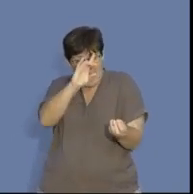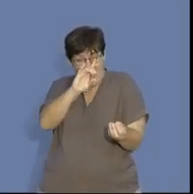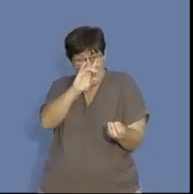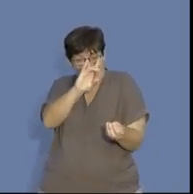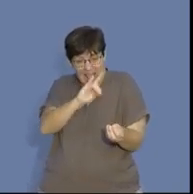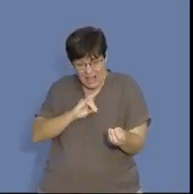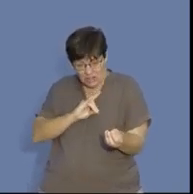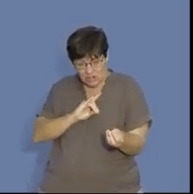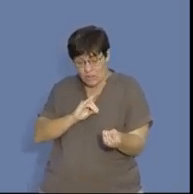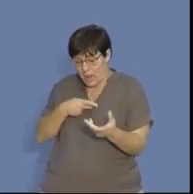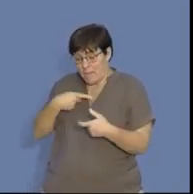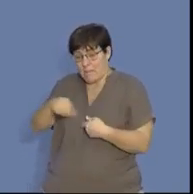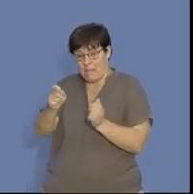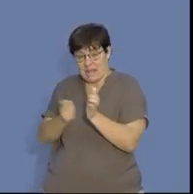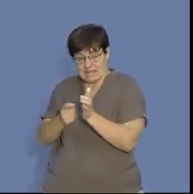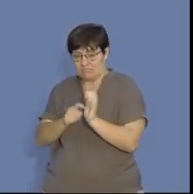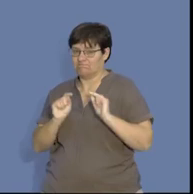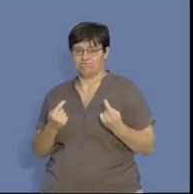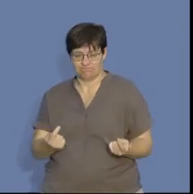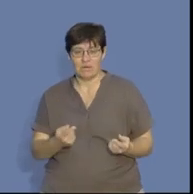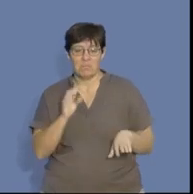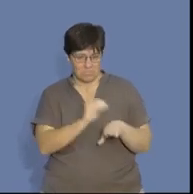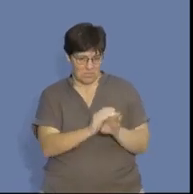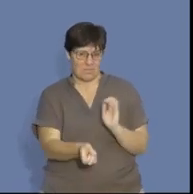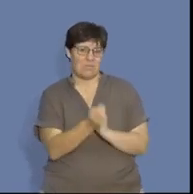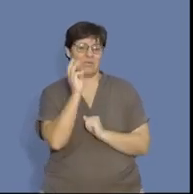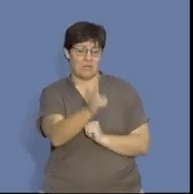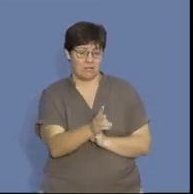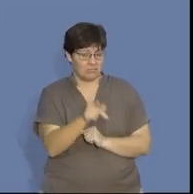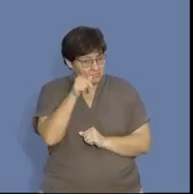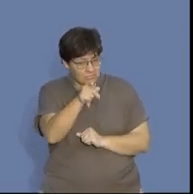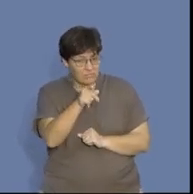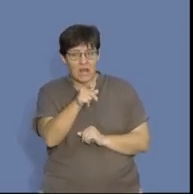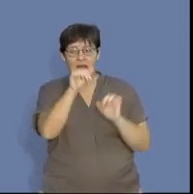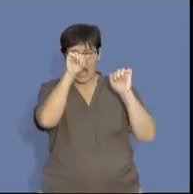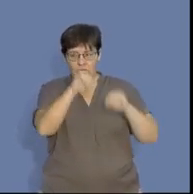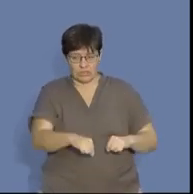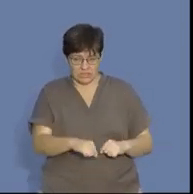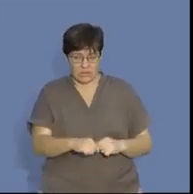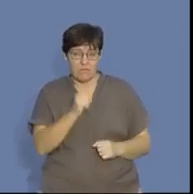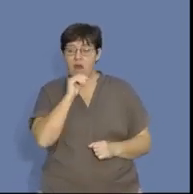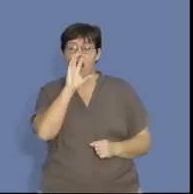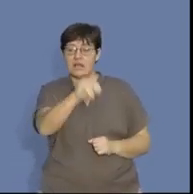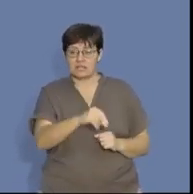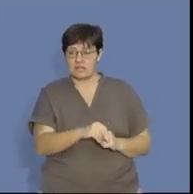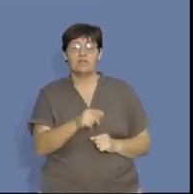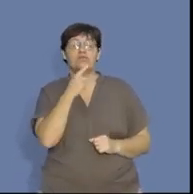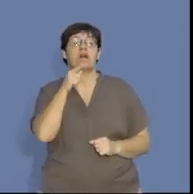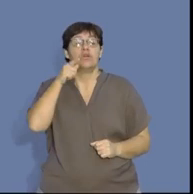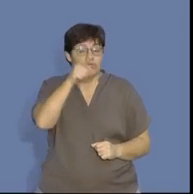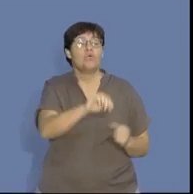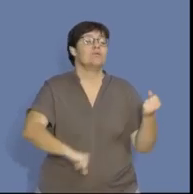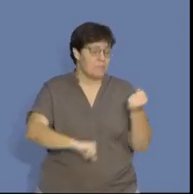problems in the near future. You agree with him. So the question is not giving you an option